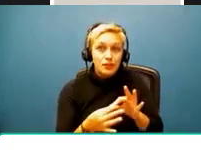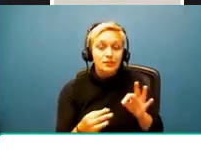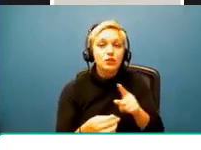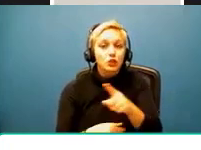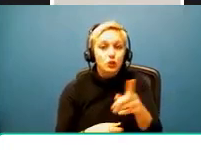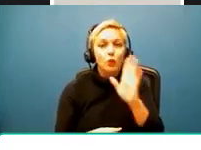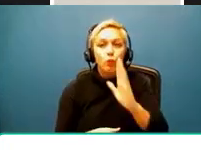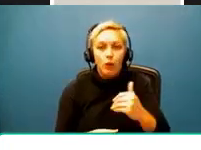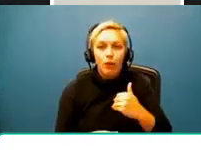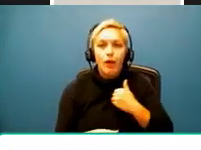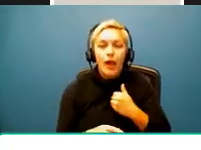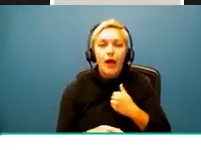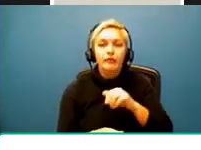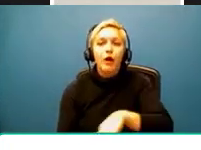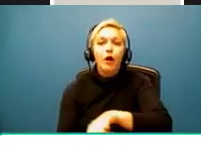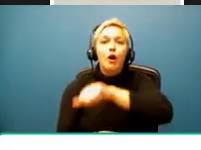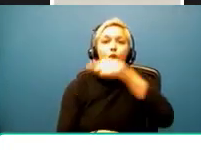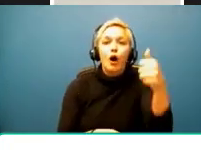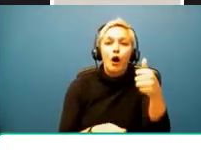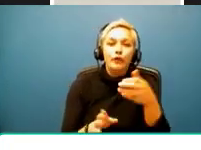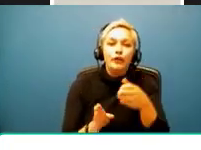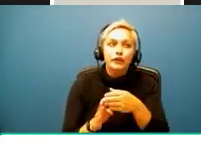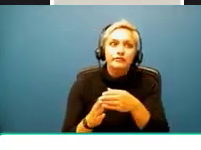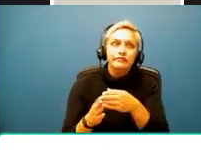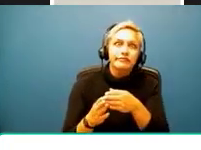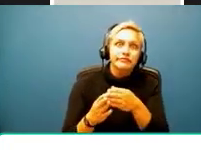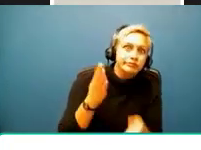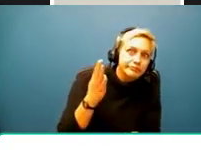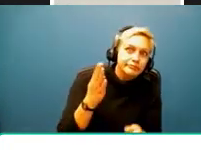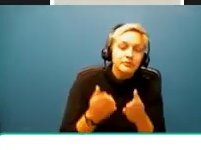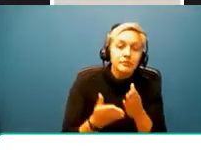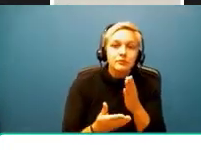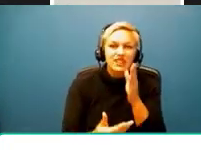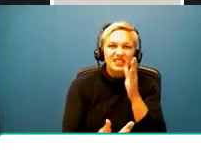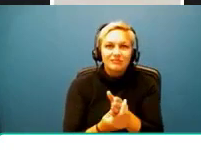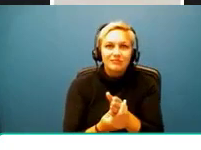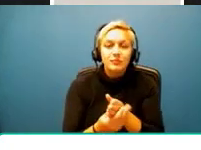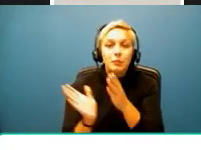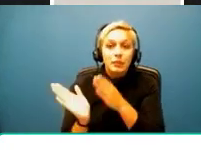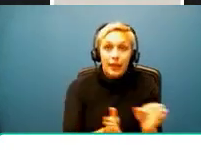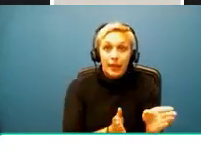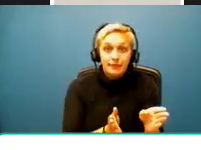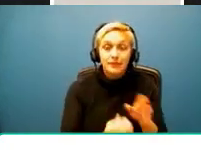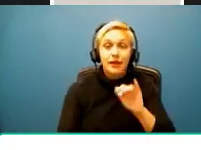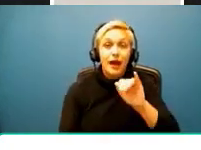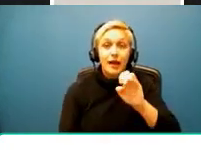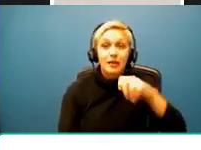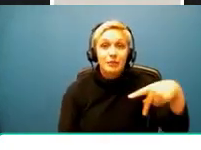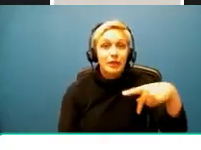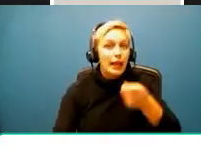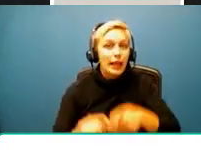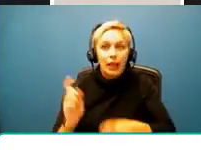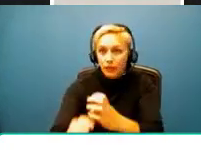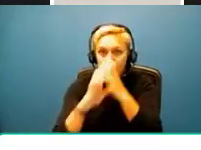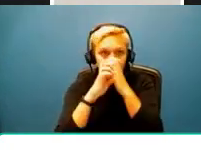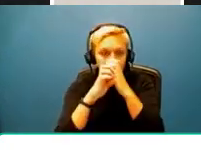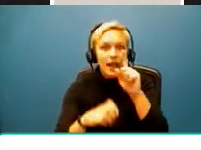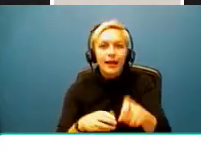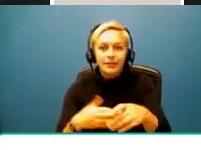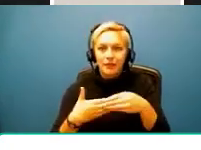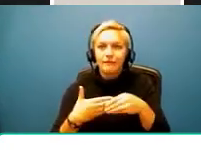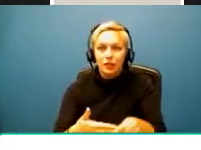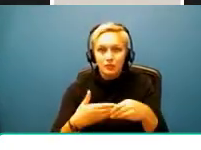that your educational program IEP needs to be fluid. And so you may have a situation